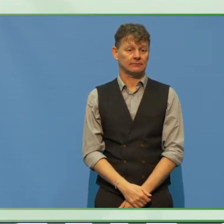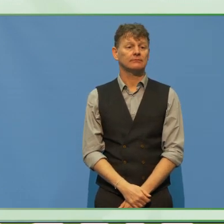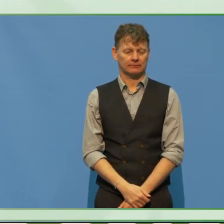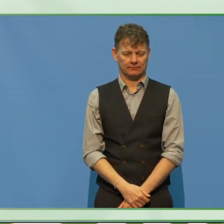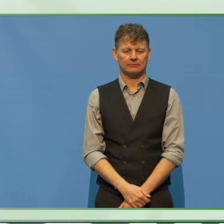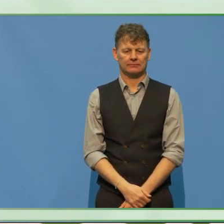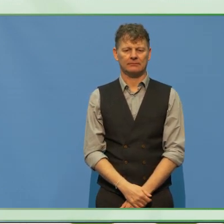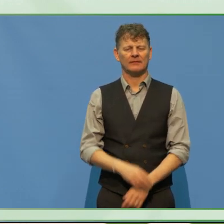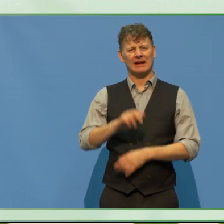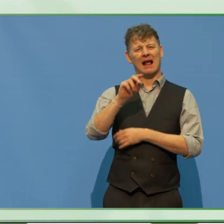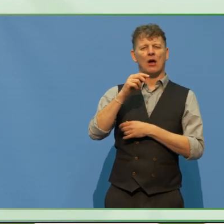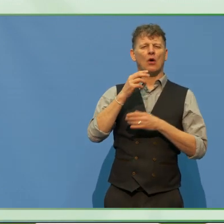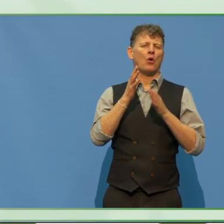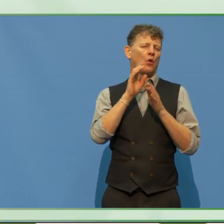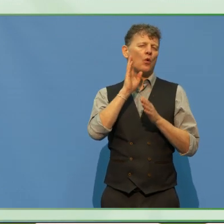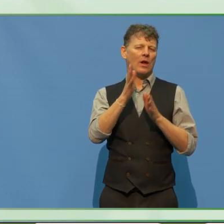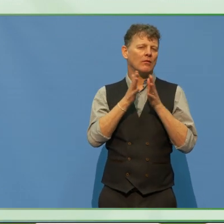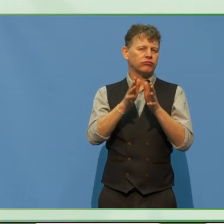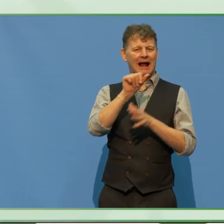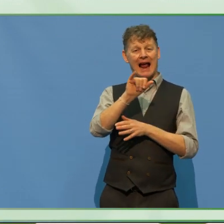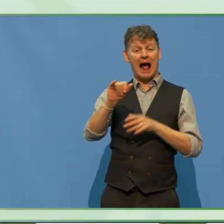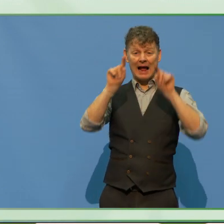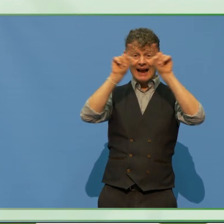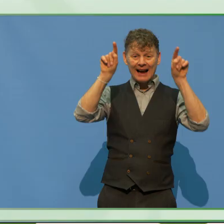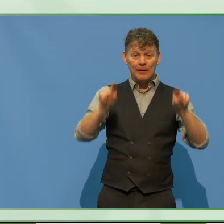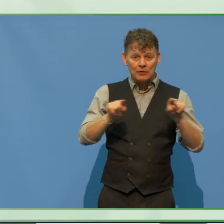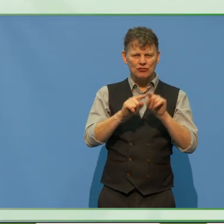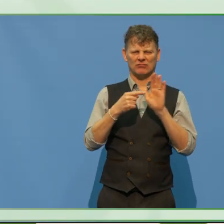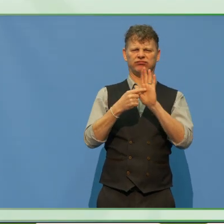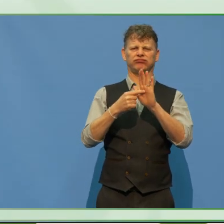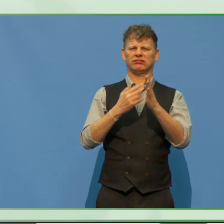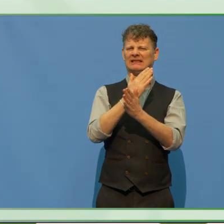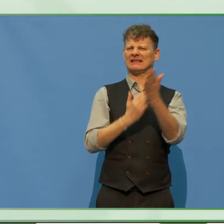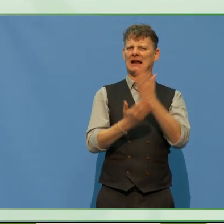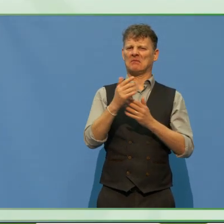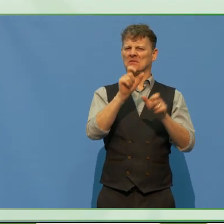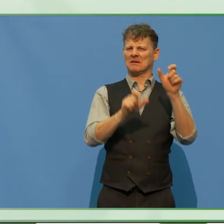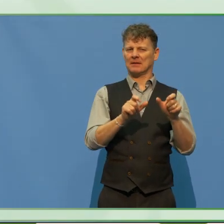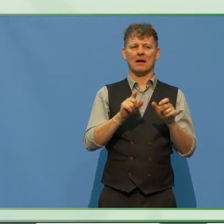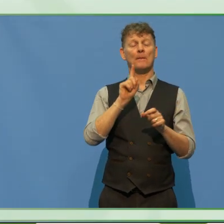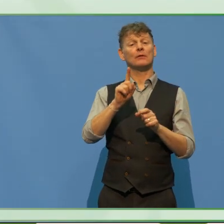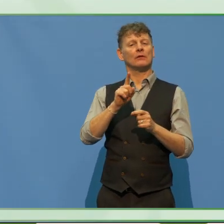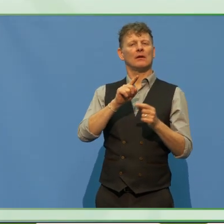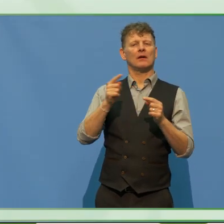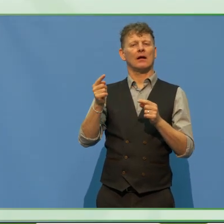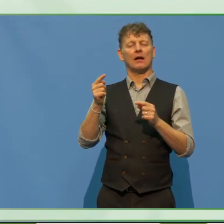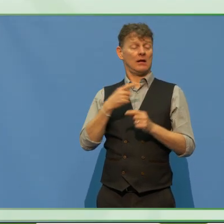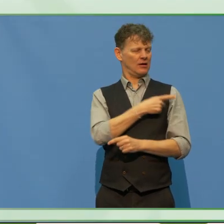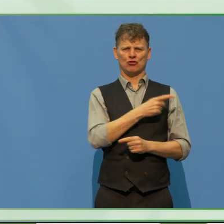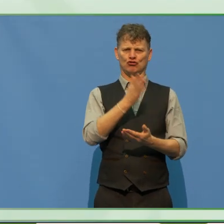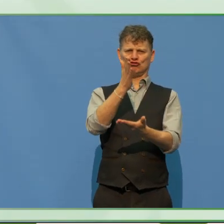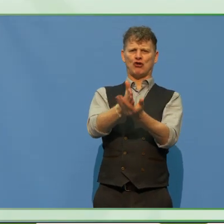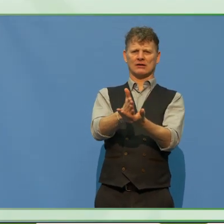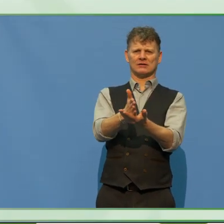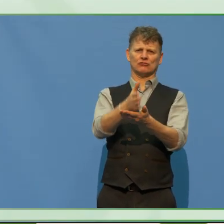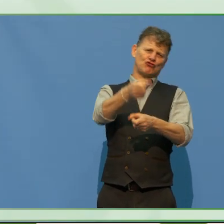representation for disabled people in just a minute, but I want to drill down into that point of trust. From your sense, how do we build